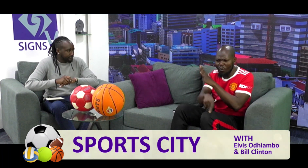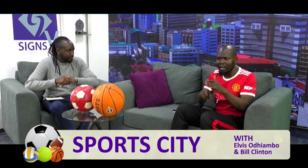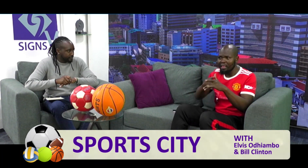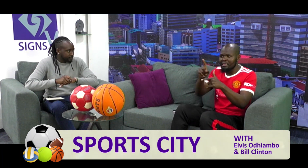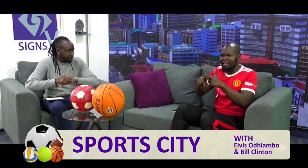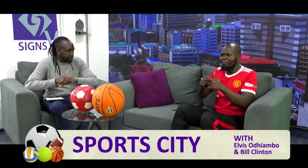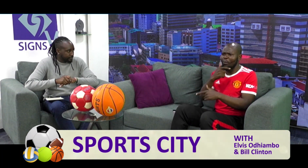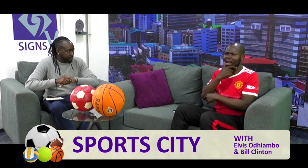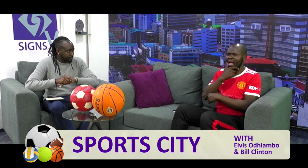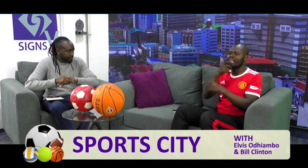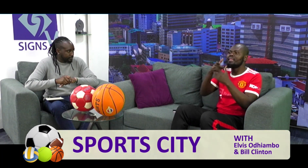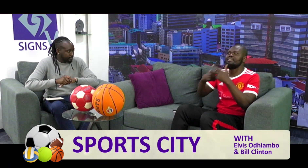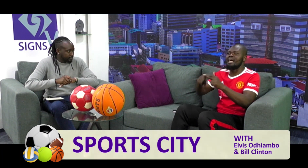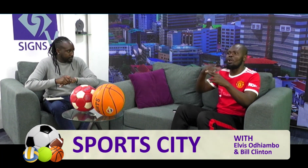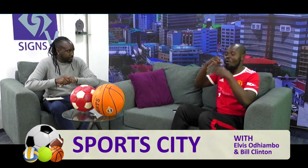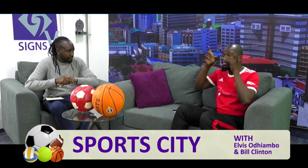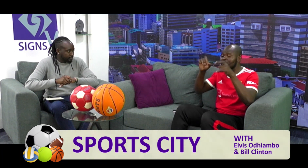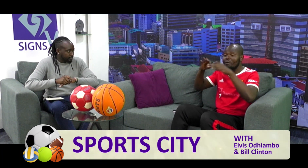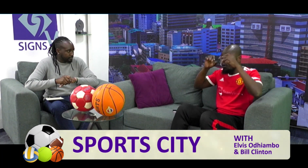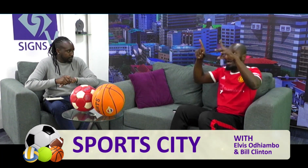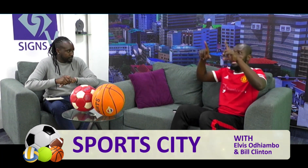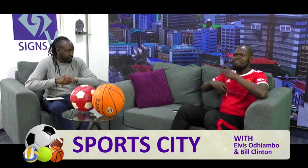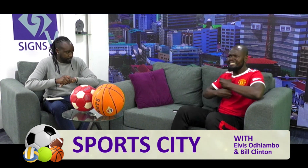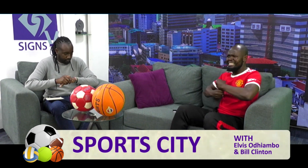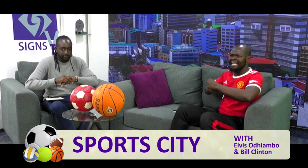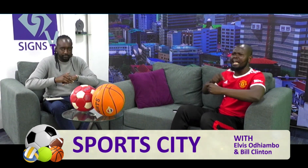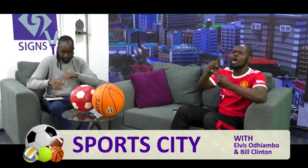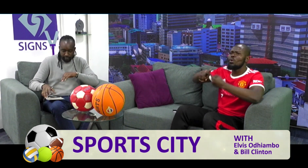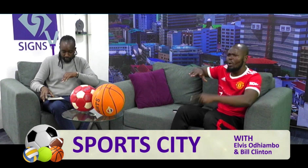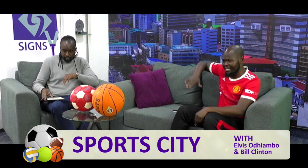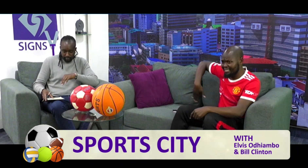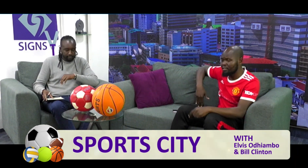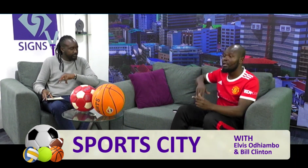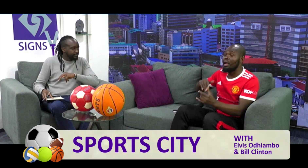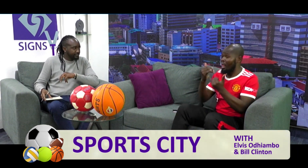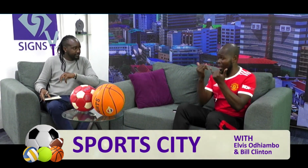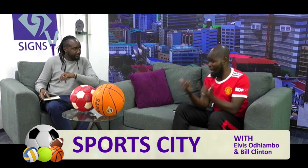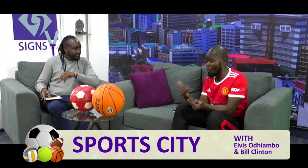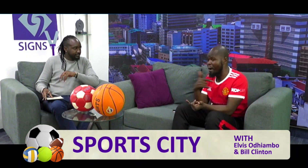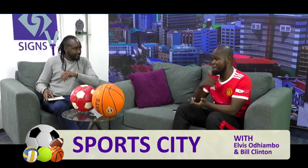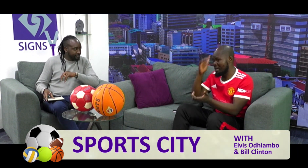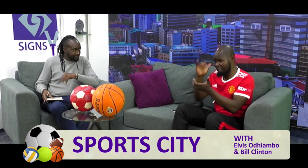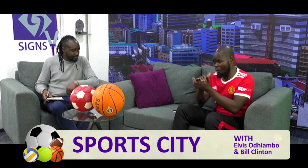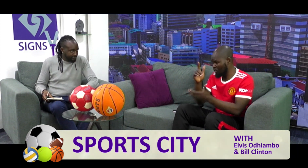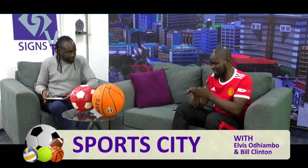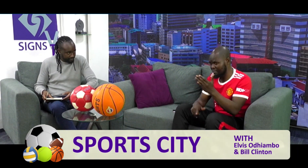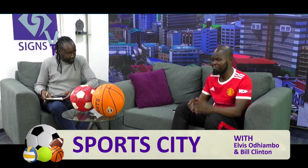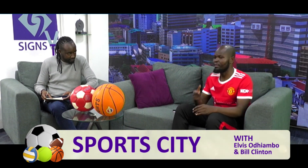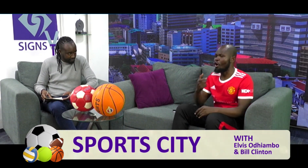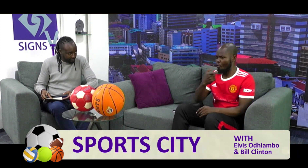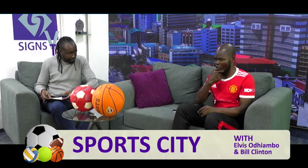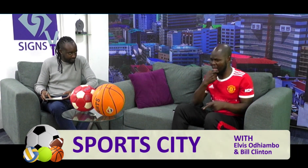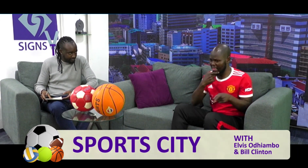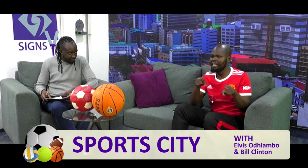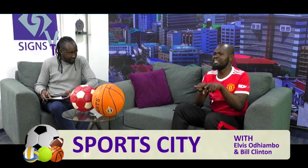James being there, he can score, and I'm wondering, and I wondered how Tusker didn't see that coming. I